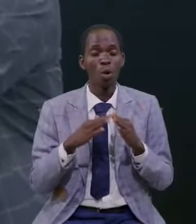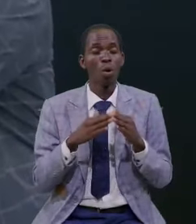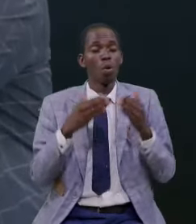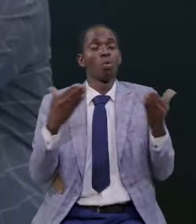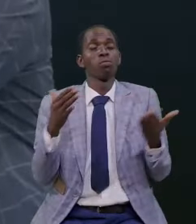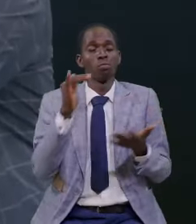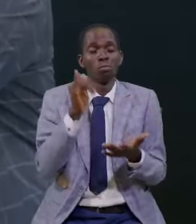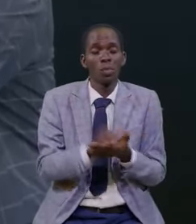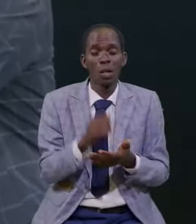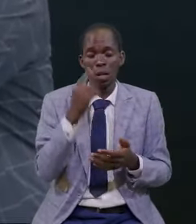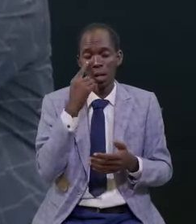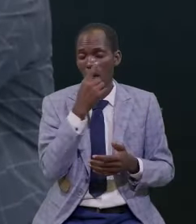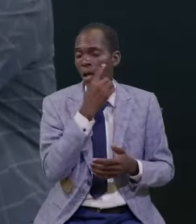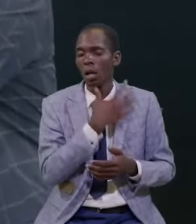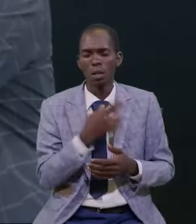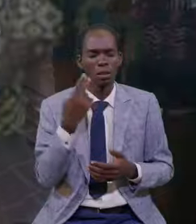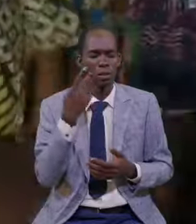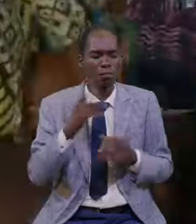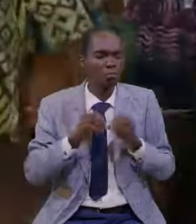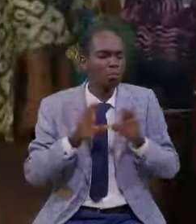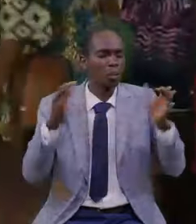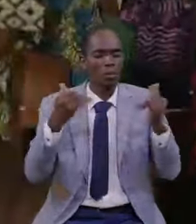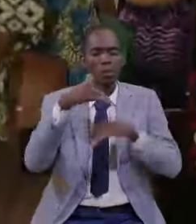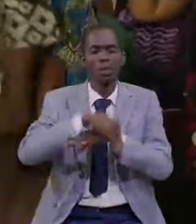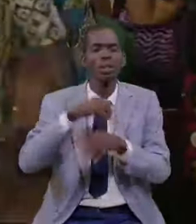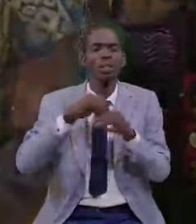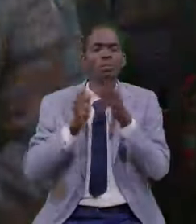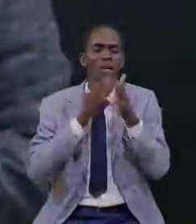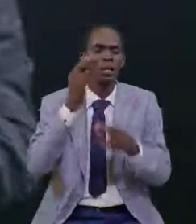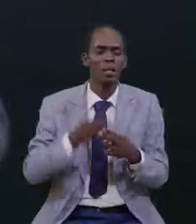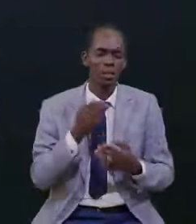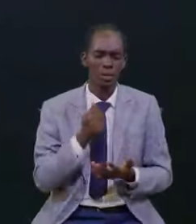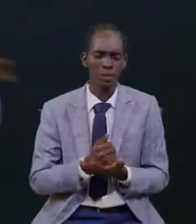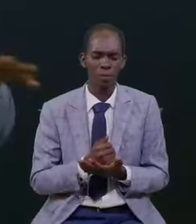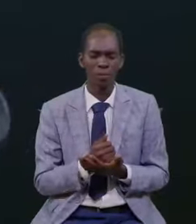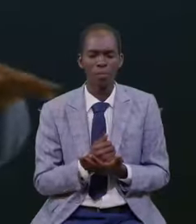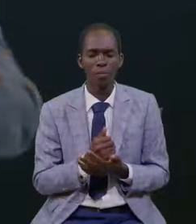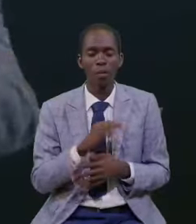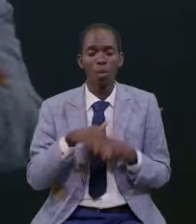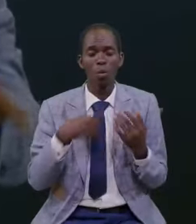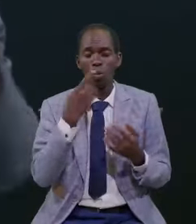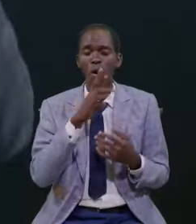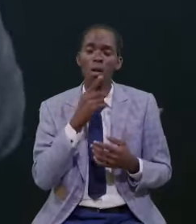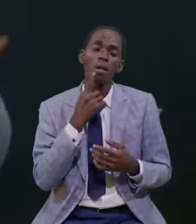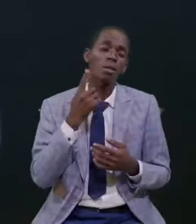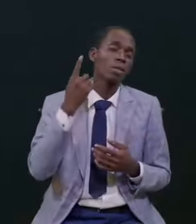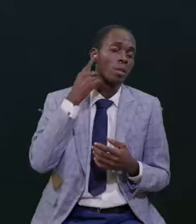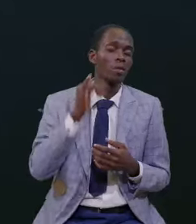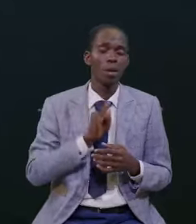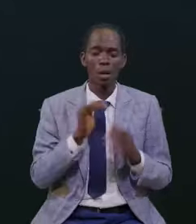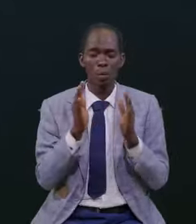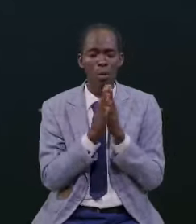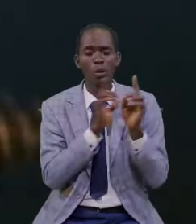and see tonight in Jesus' name. Those who are deaf and dumb, I pray the Lord will touch